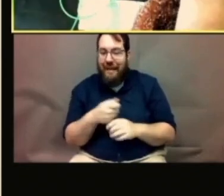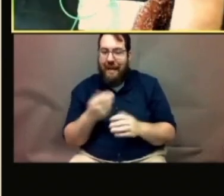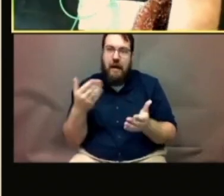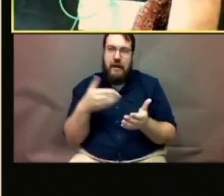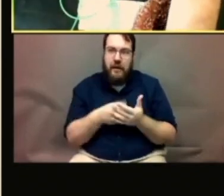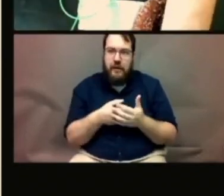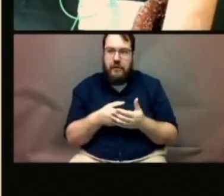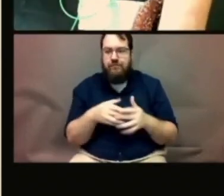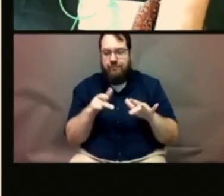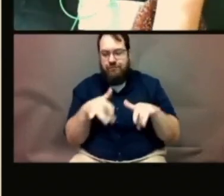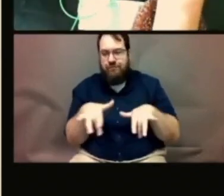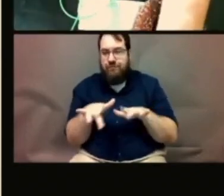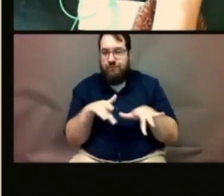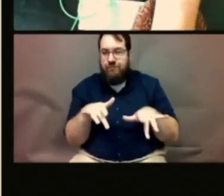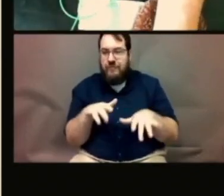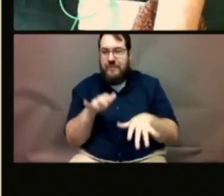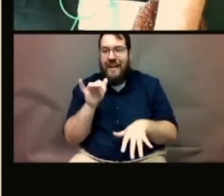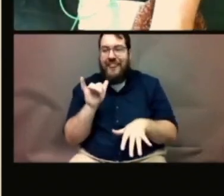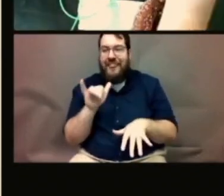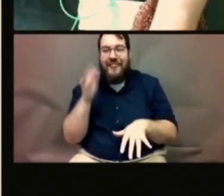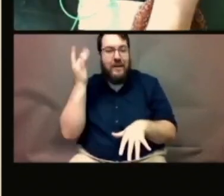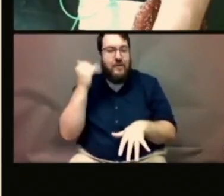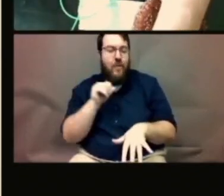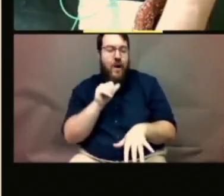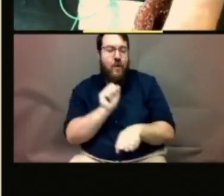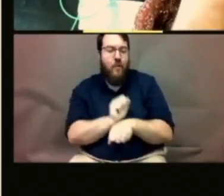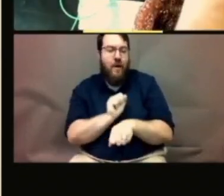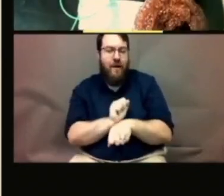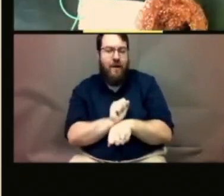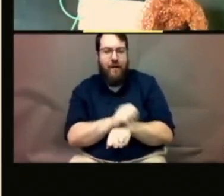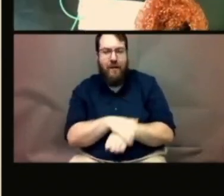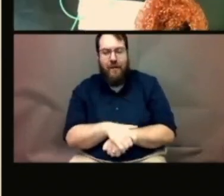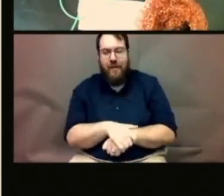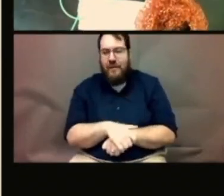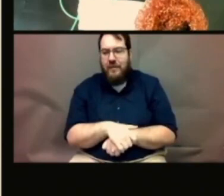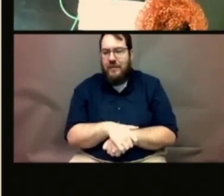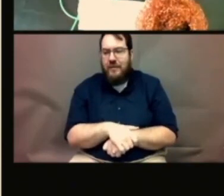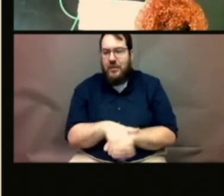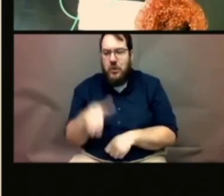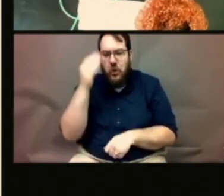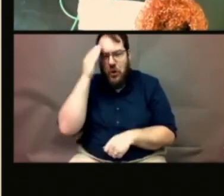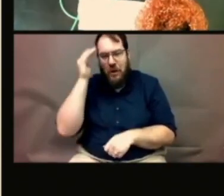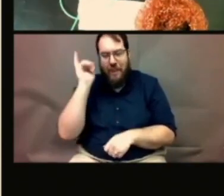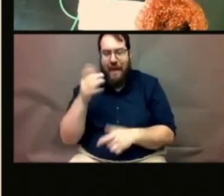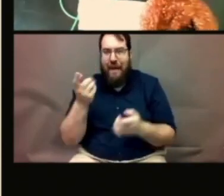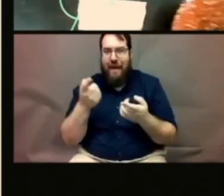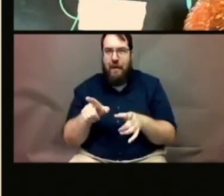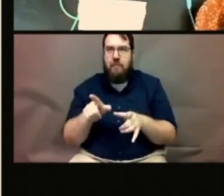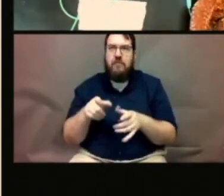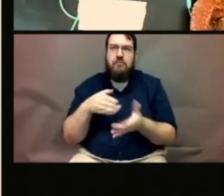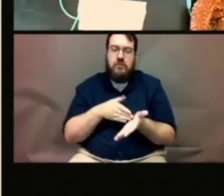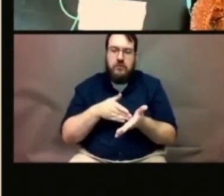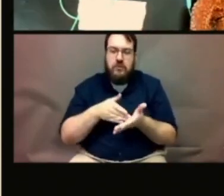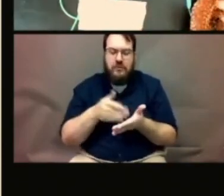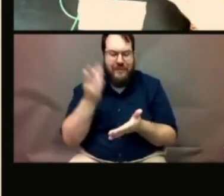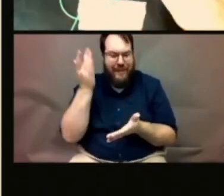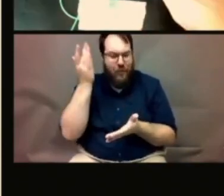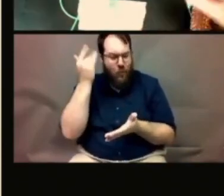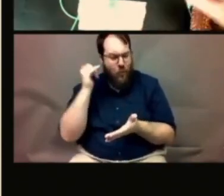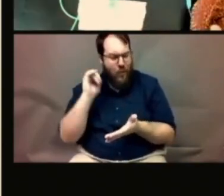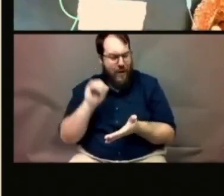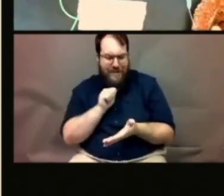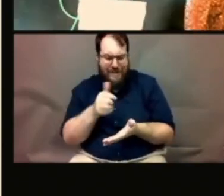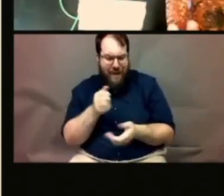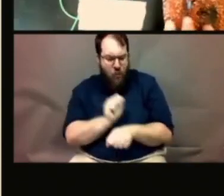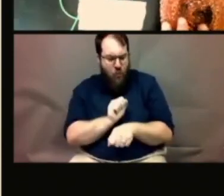So that's... Oh, that was why it didn't work. Well... You know, that happens to me like so many times where I'm like, why isn't this working? And I